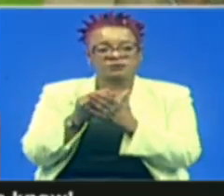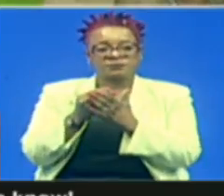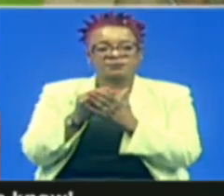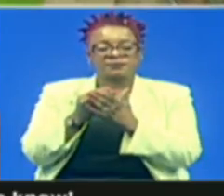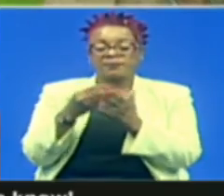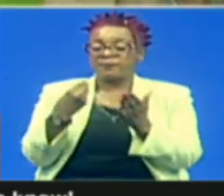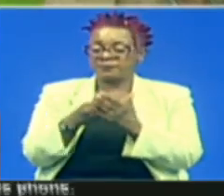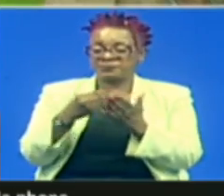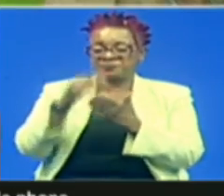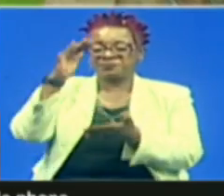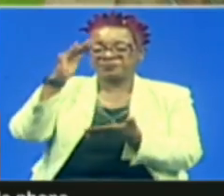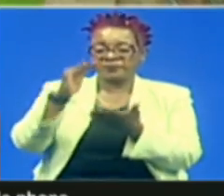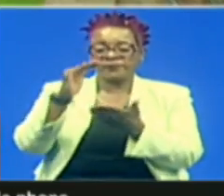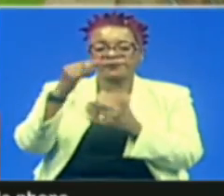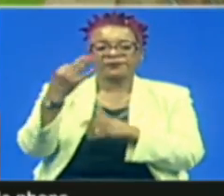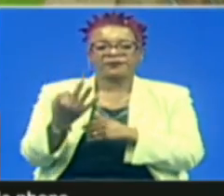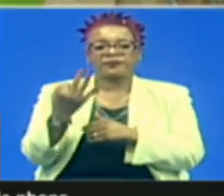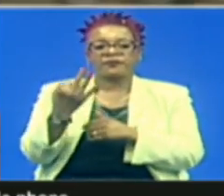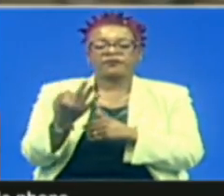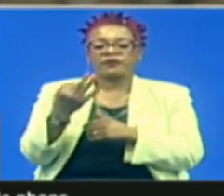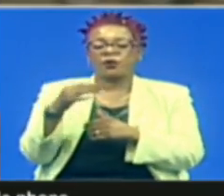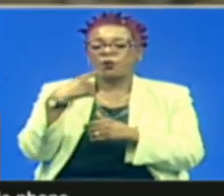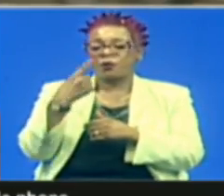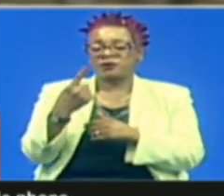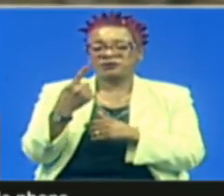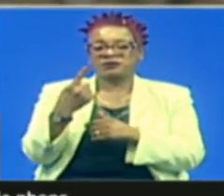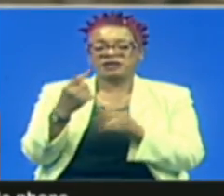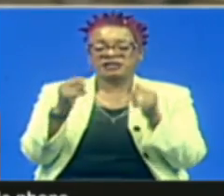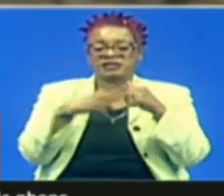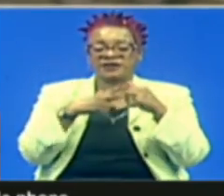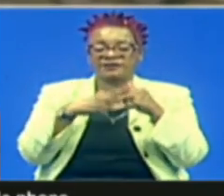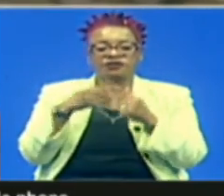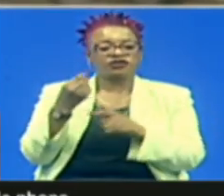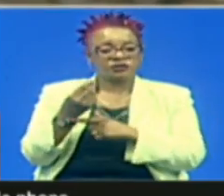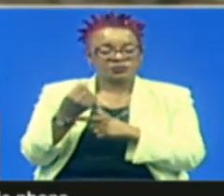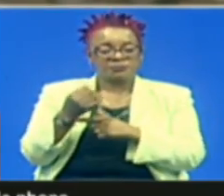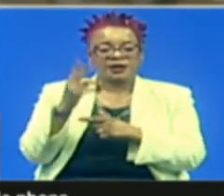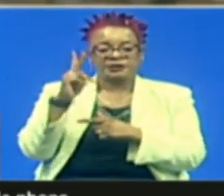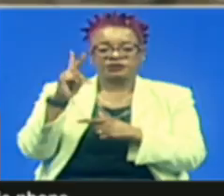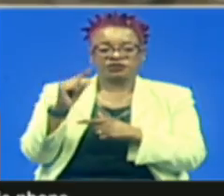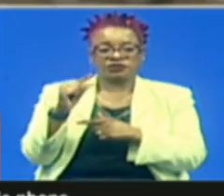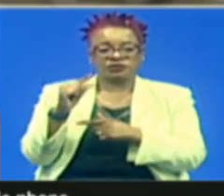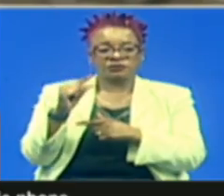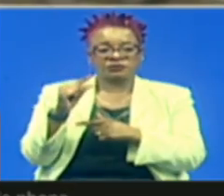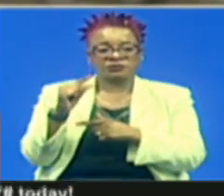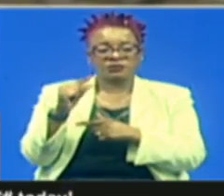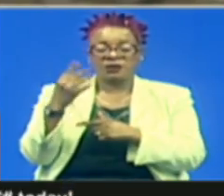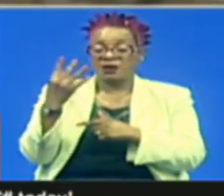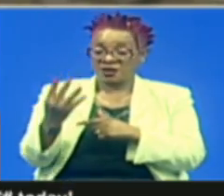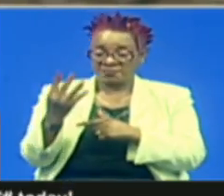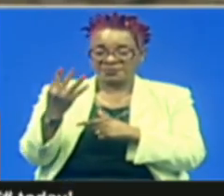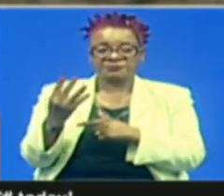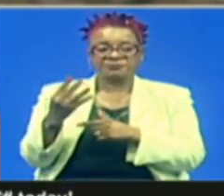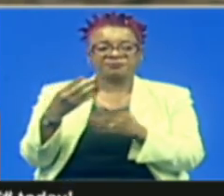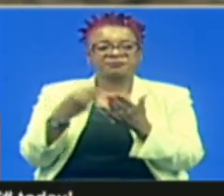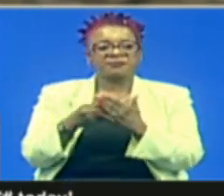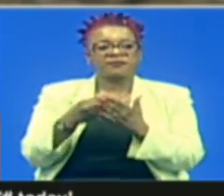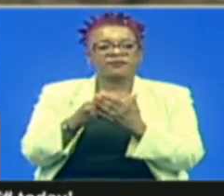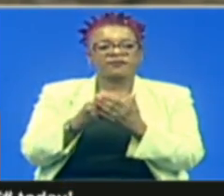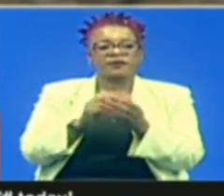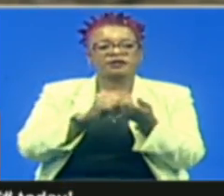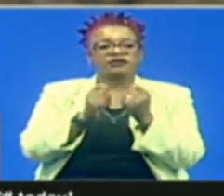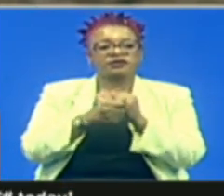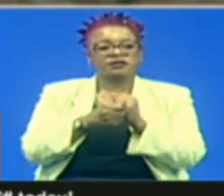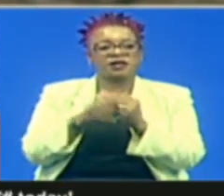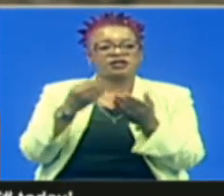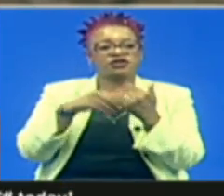price declined in March to retail at 107 shillings per kilogram. In April, the graph changed and saw